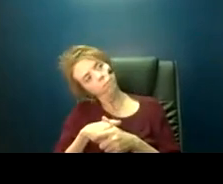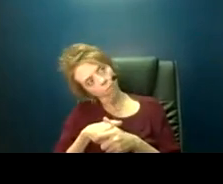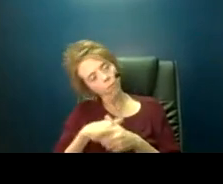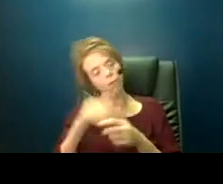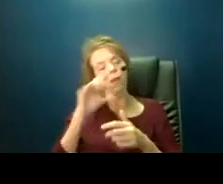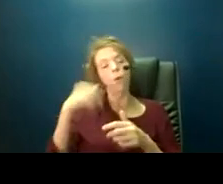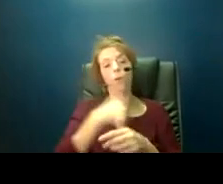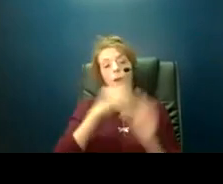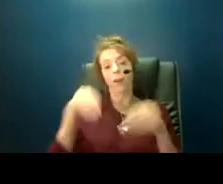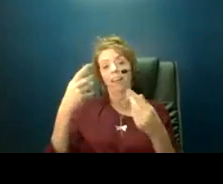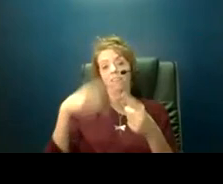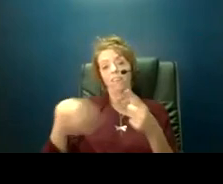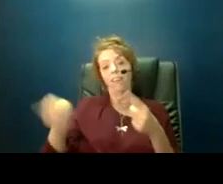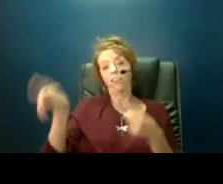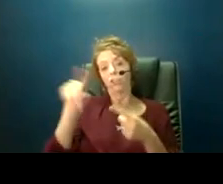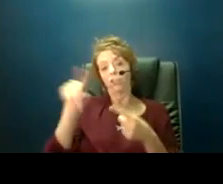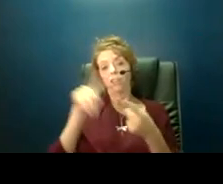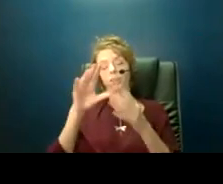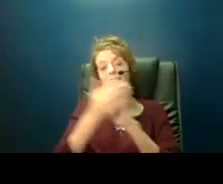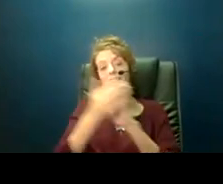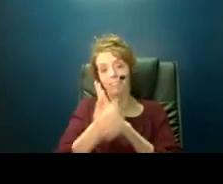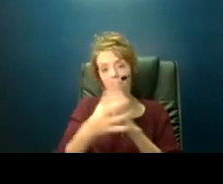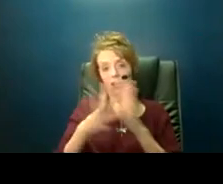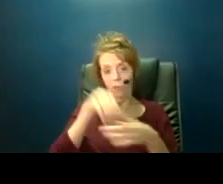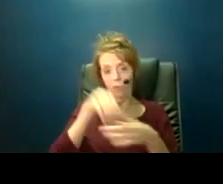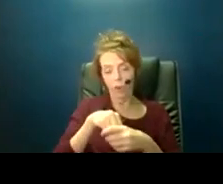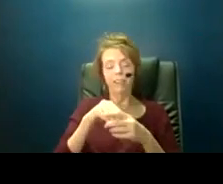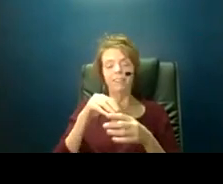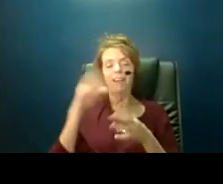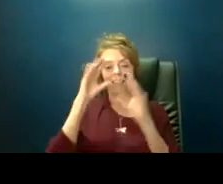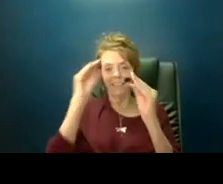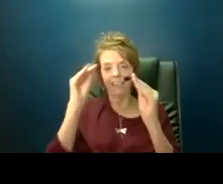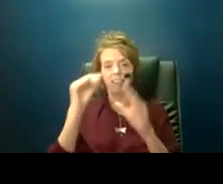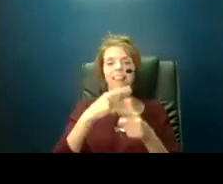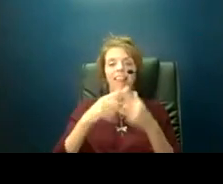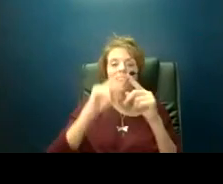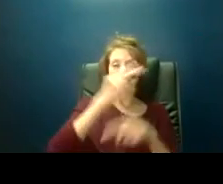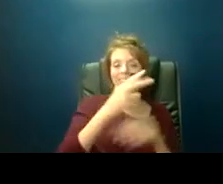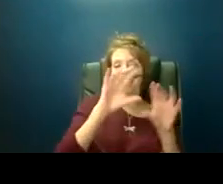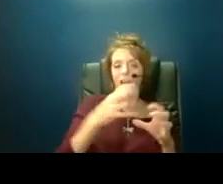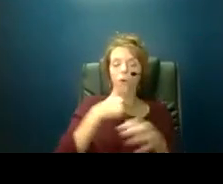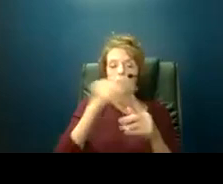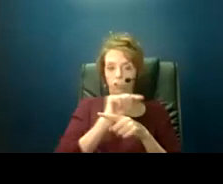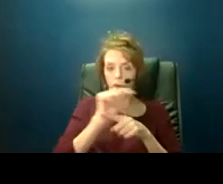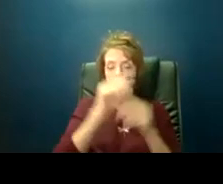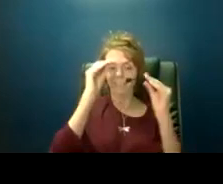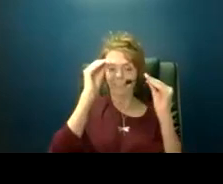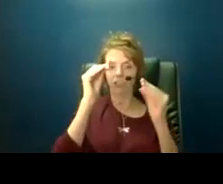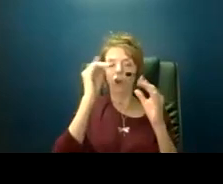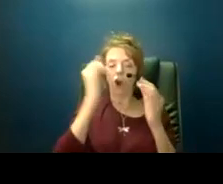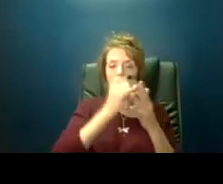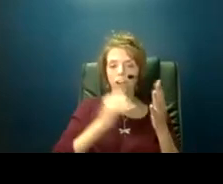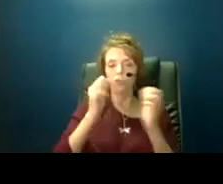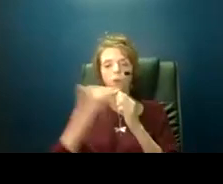we're giving them the skills in integrated teaching. And then the second course, we train teaching artists and teachers side by